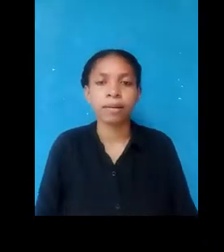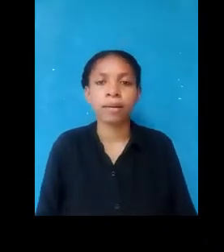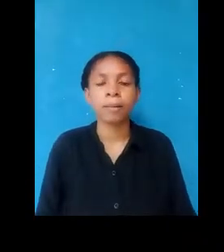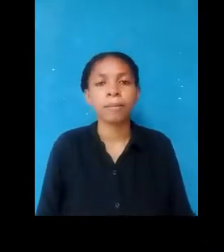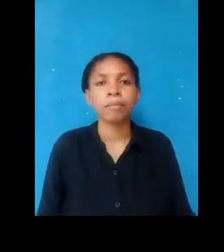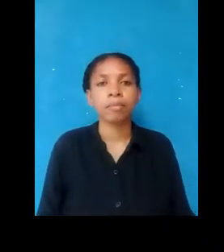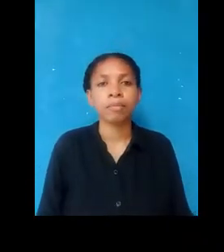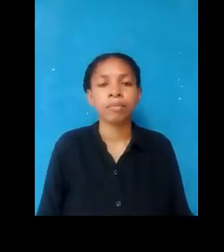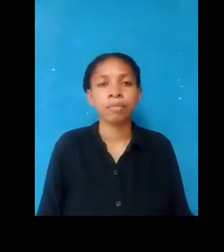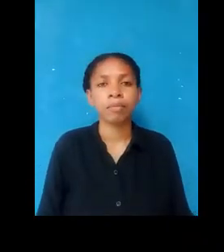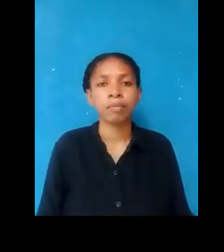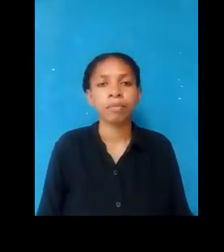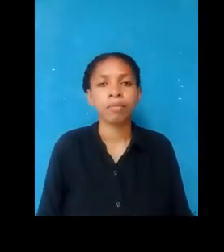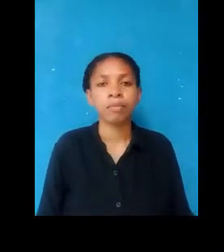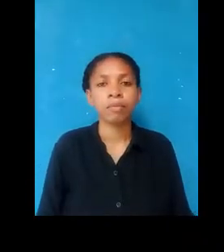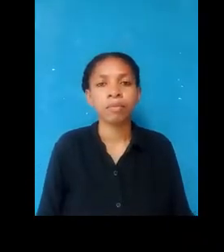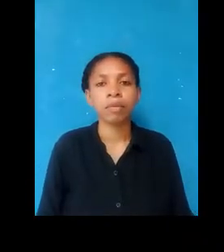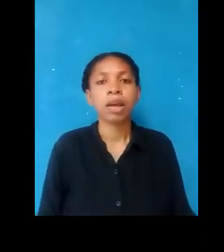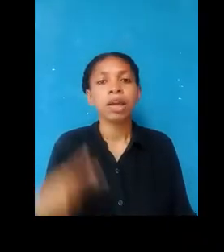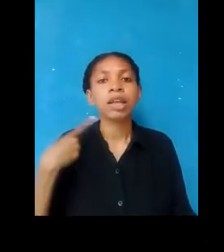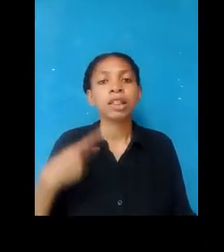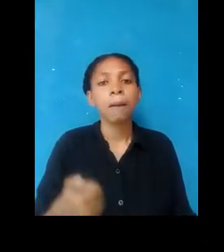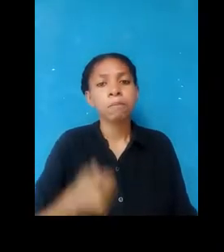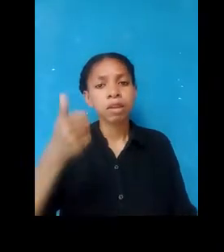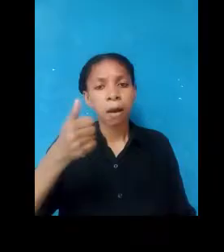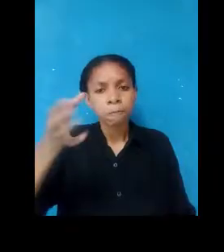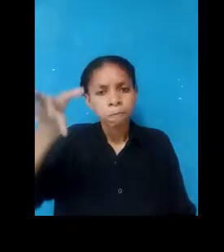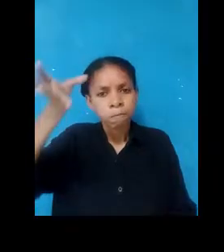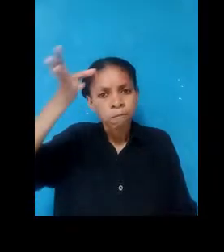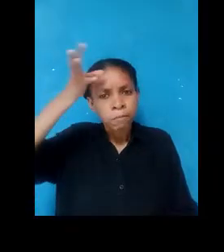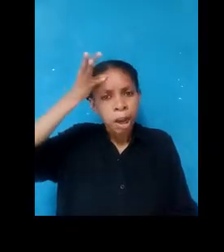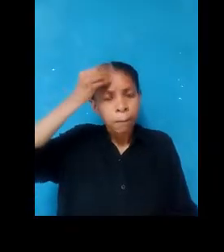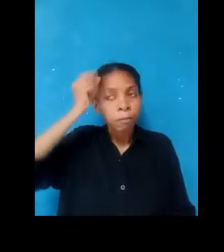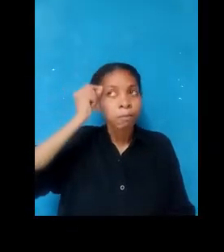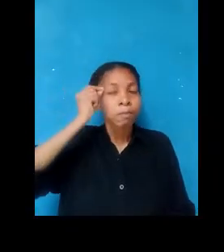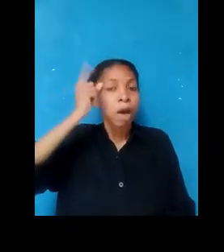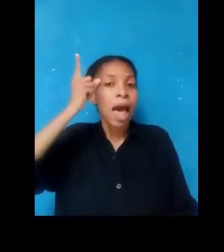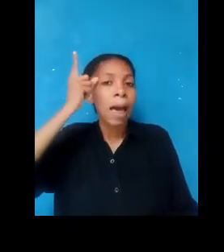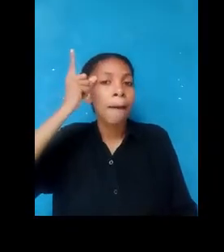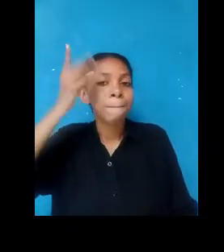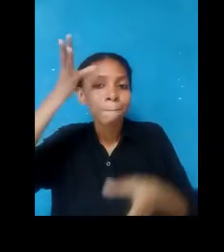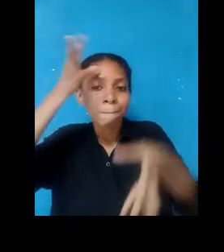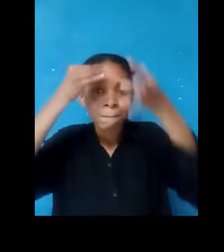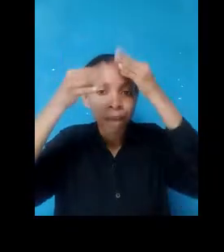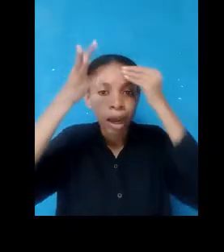access and protection. It is also about restoring dignity, building resilience,